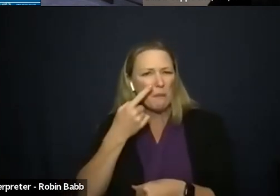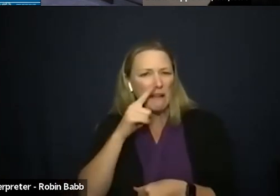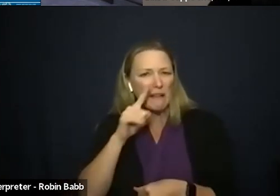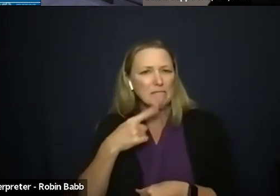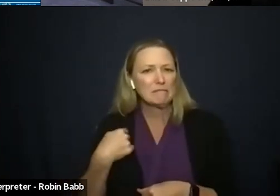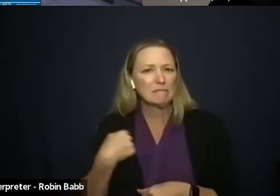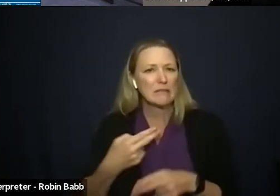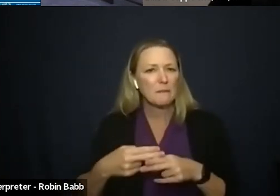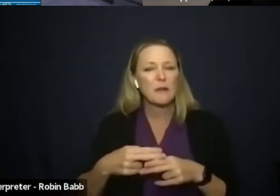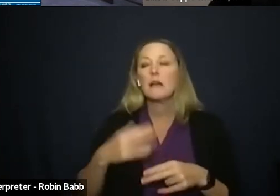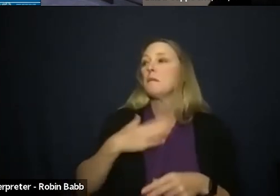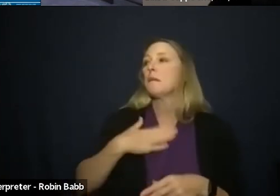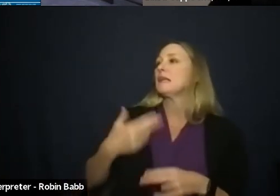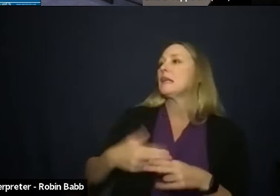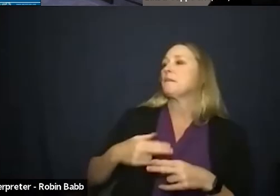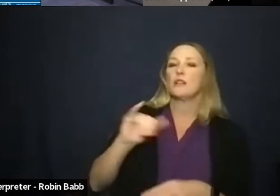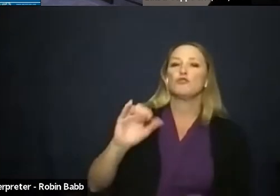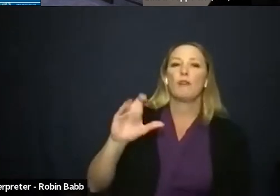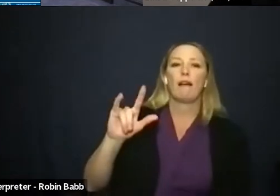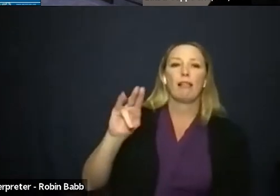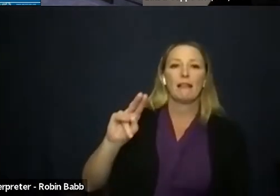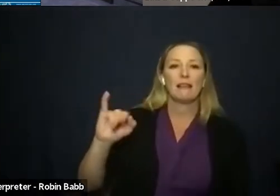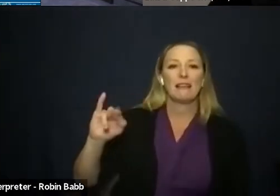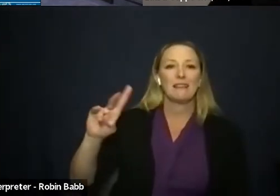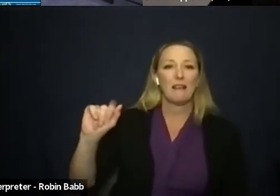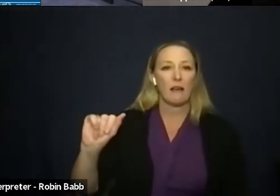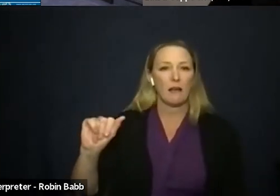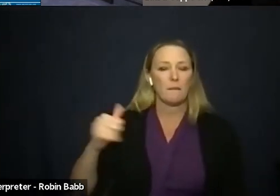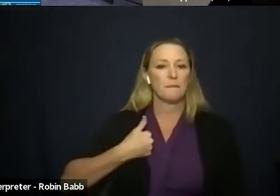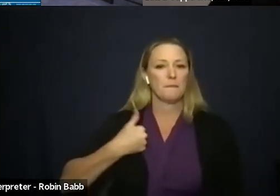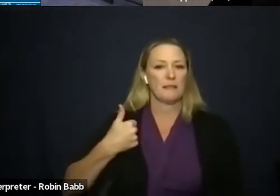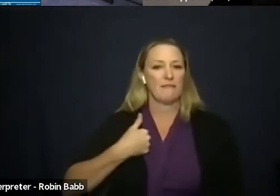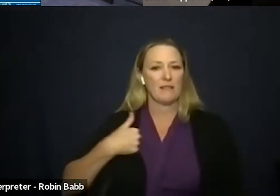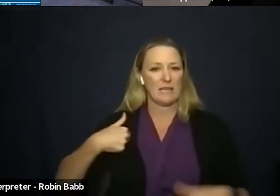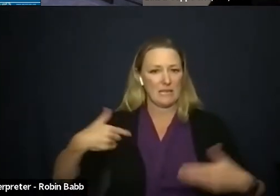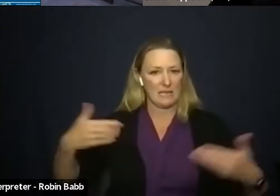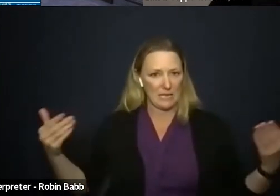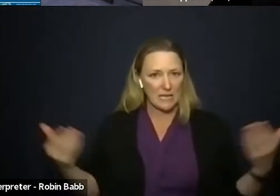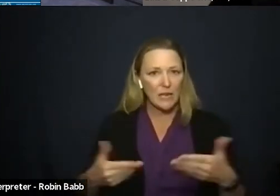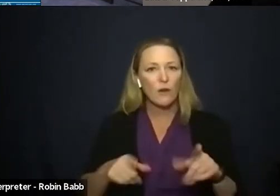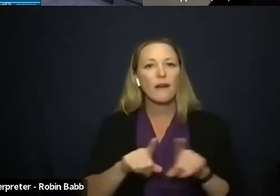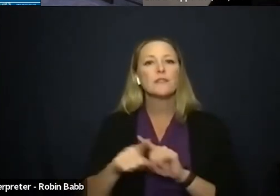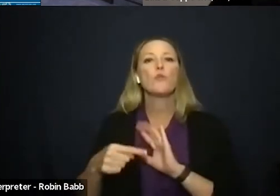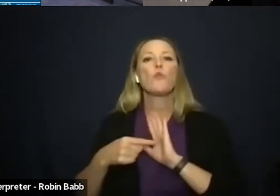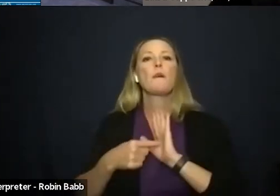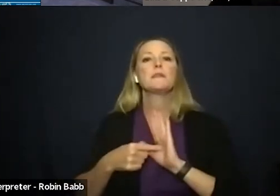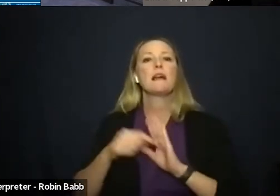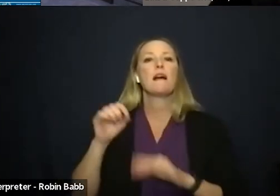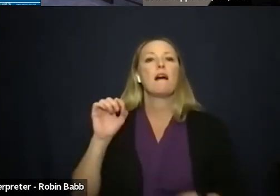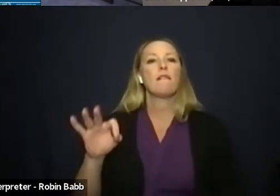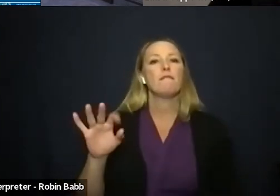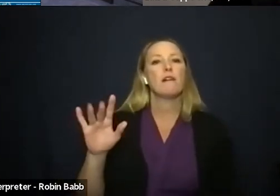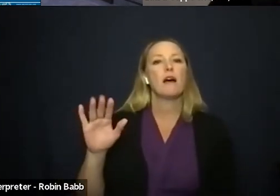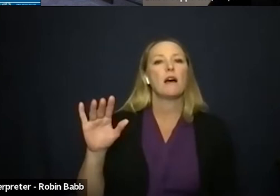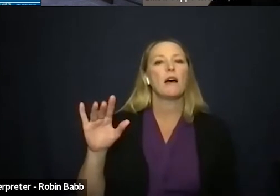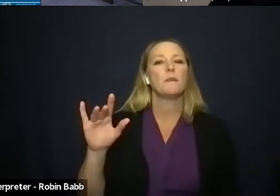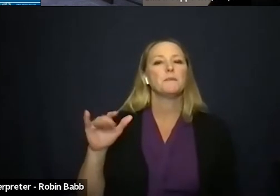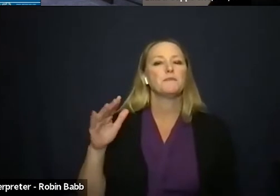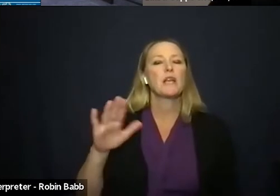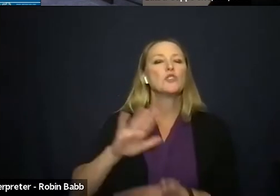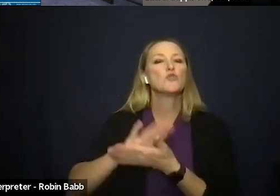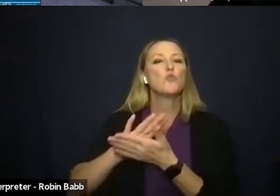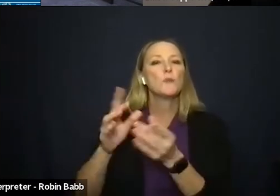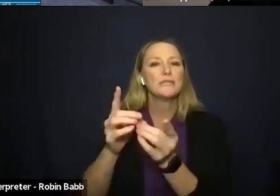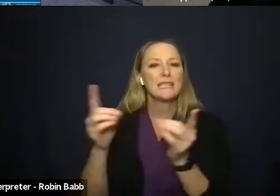my name is jacqueline inda and i am here as a representative of the senate of the school